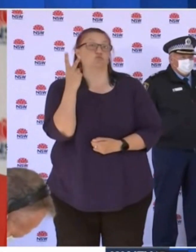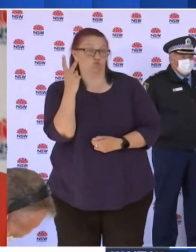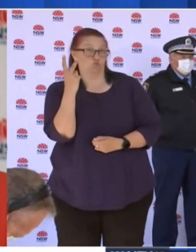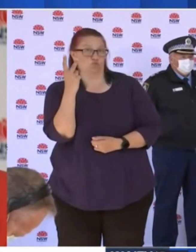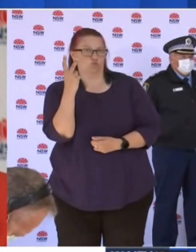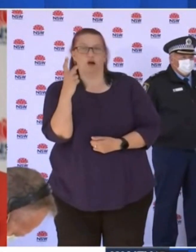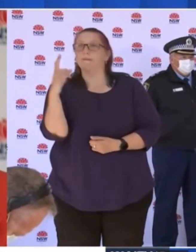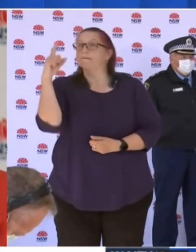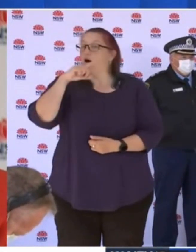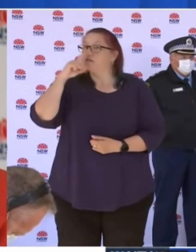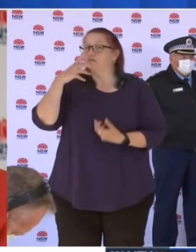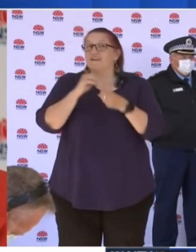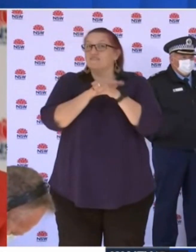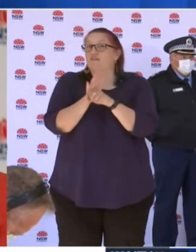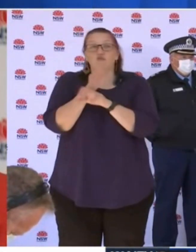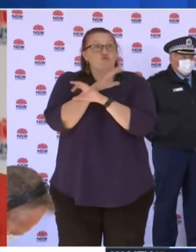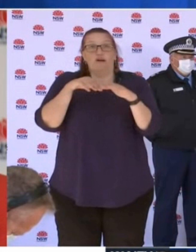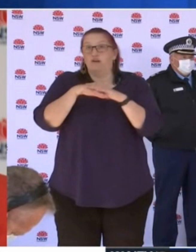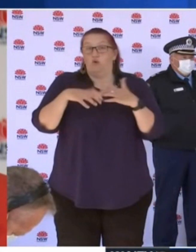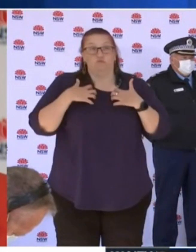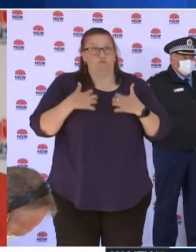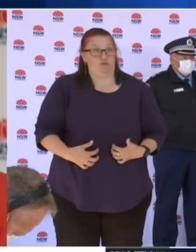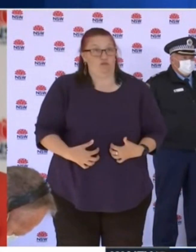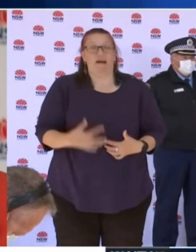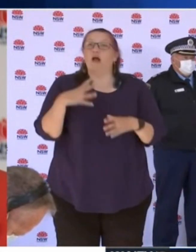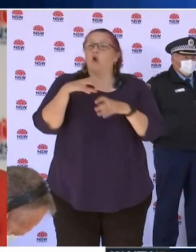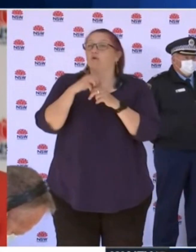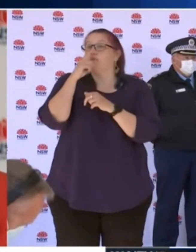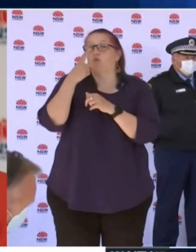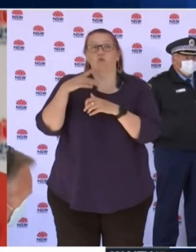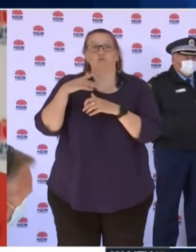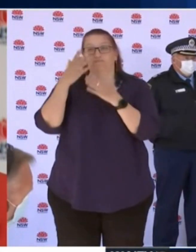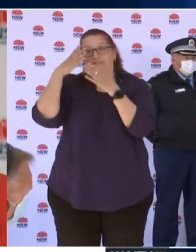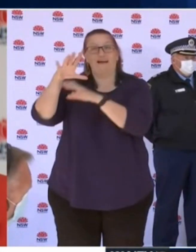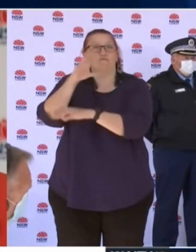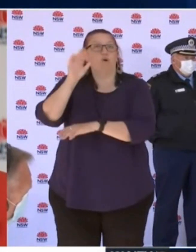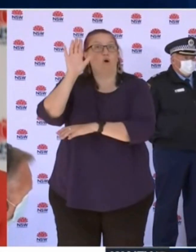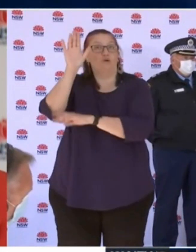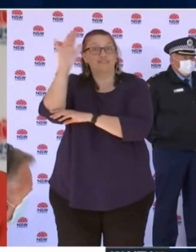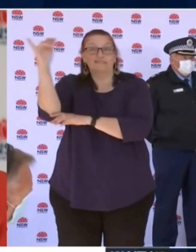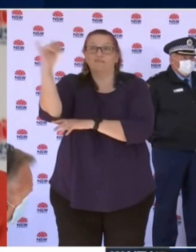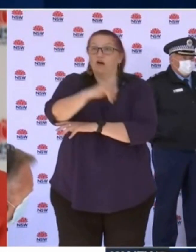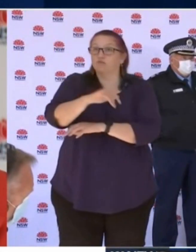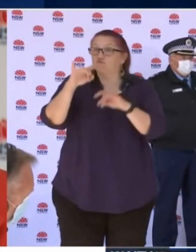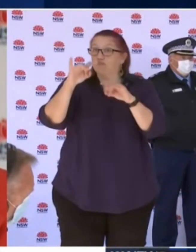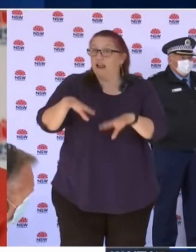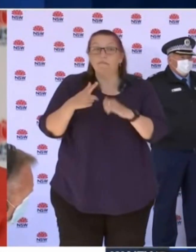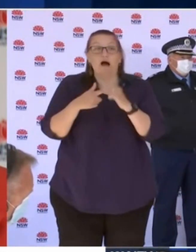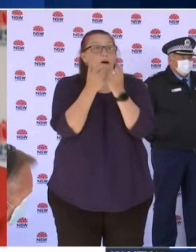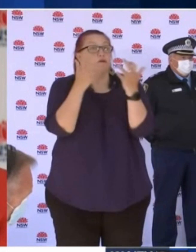care, including return travellers in the special health accommodation, but we have 3 patients in intensive